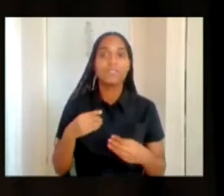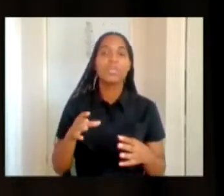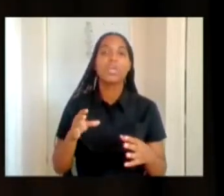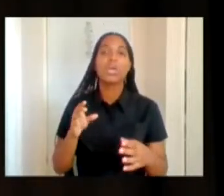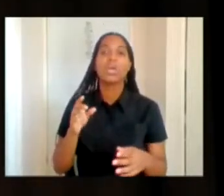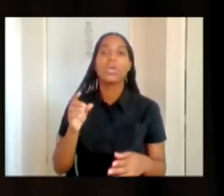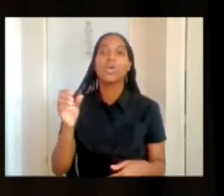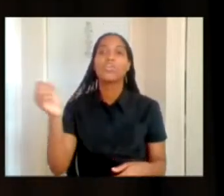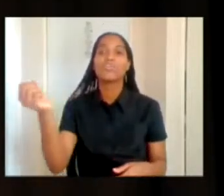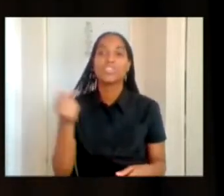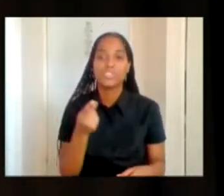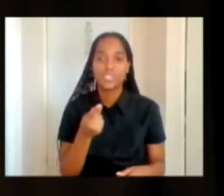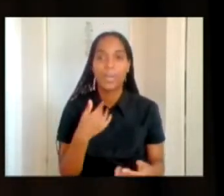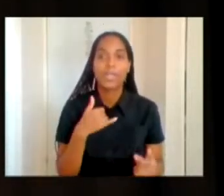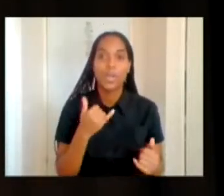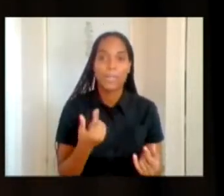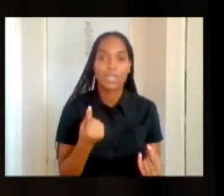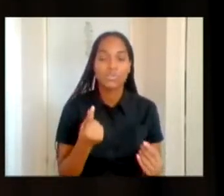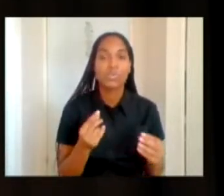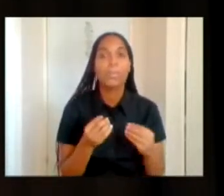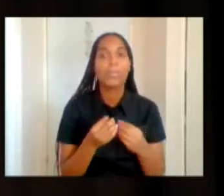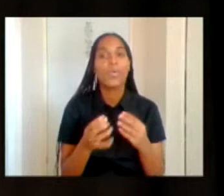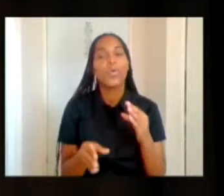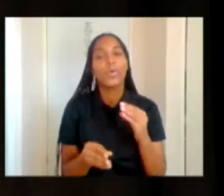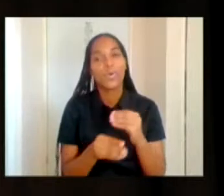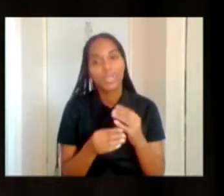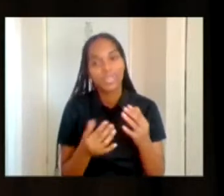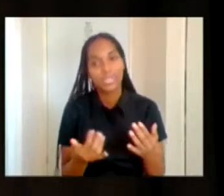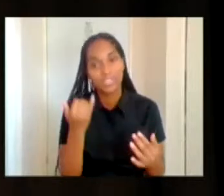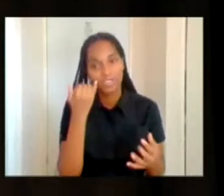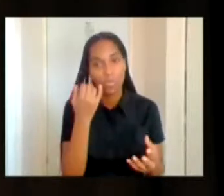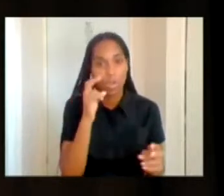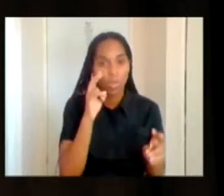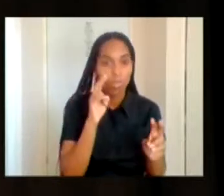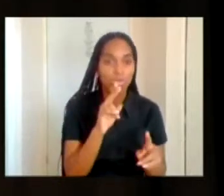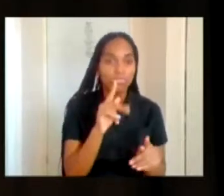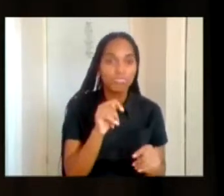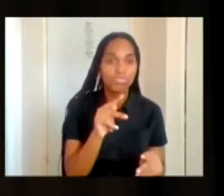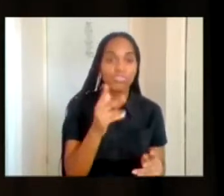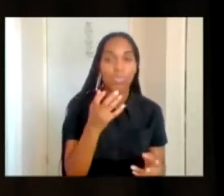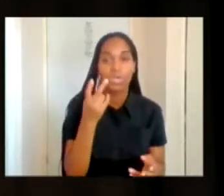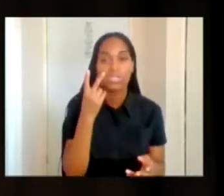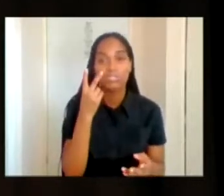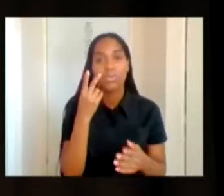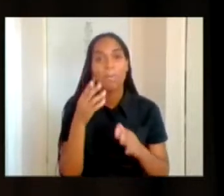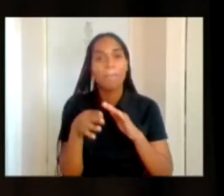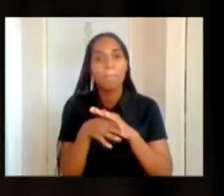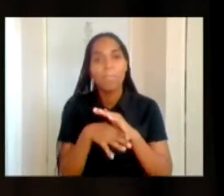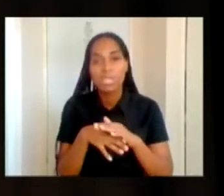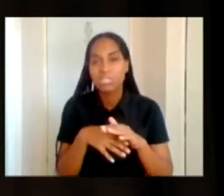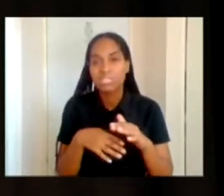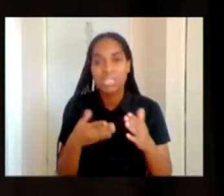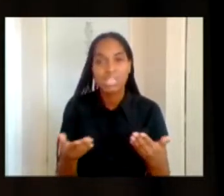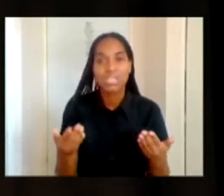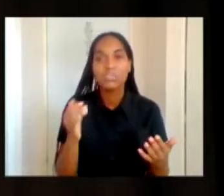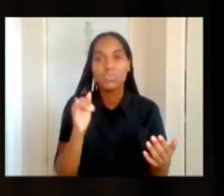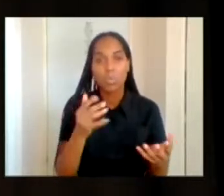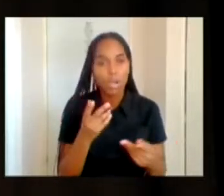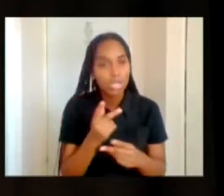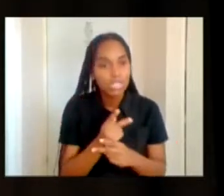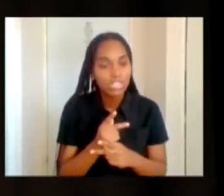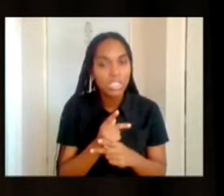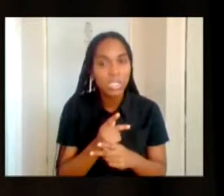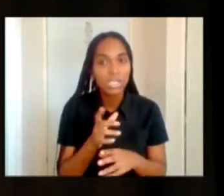I can do perhaps some additional things. But if you want to watch TV and you want to see some basic interactivity, you want to take advantage